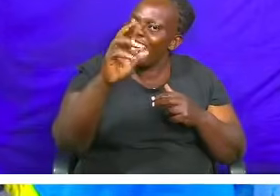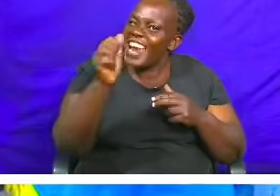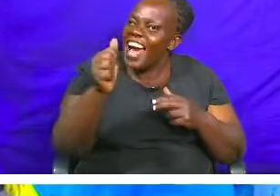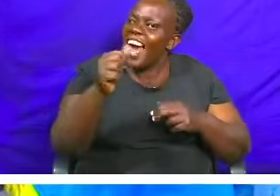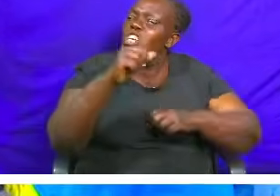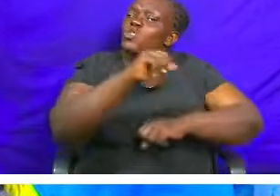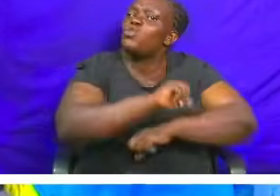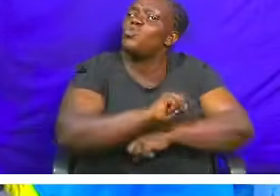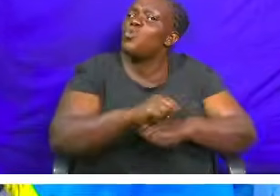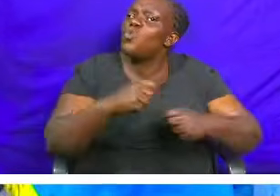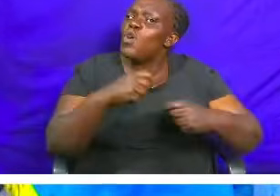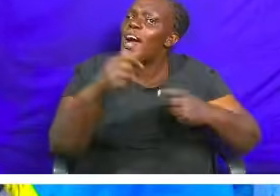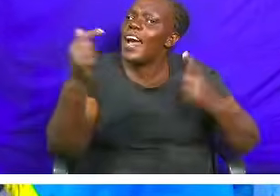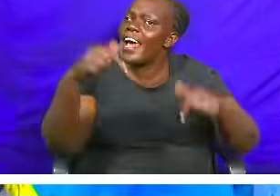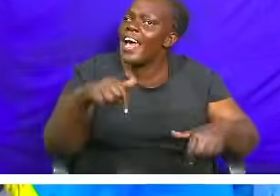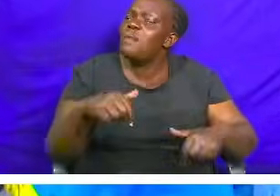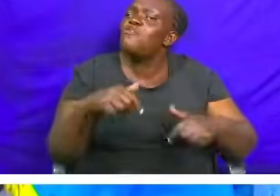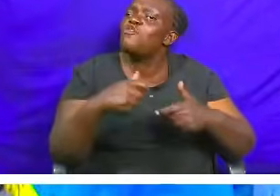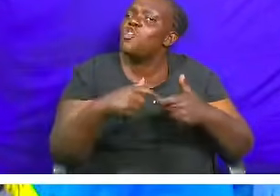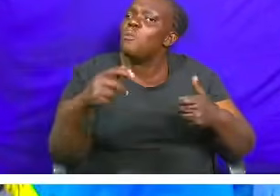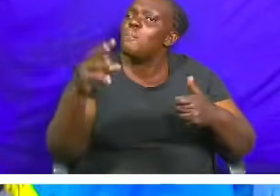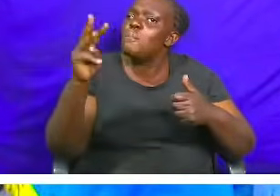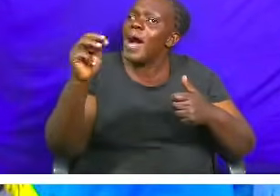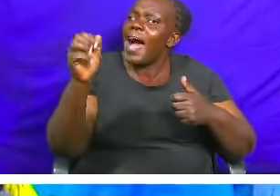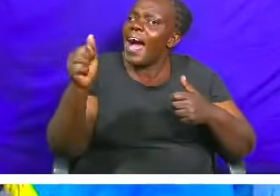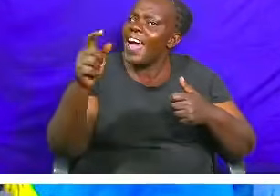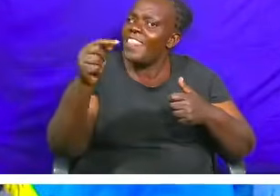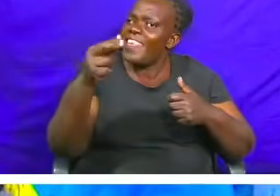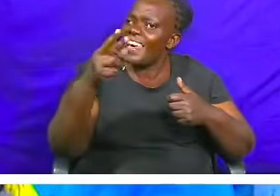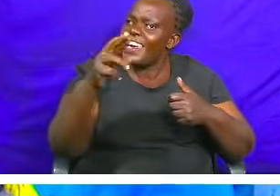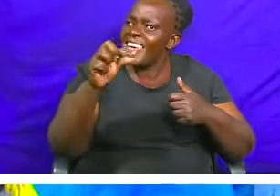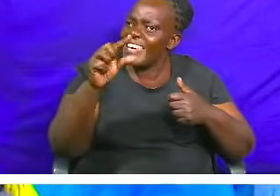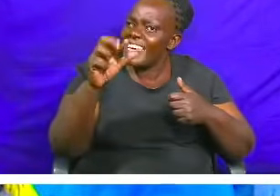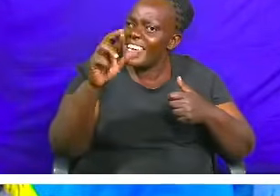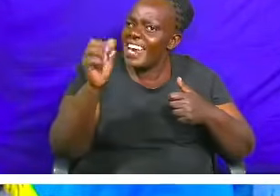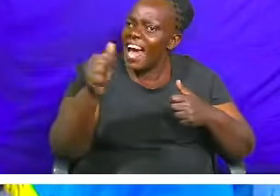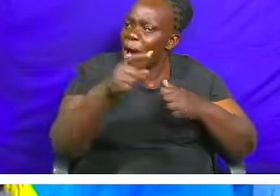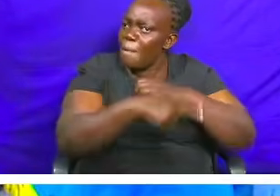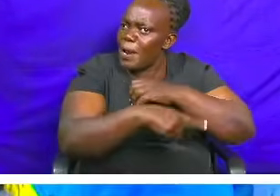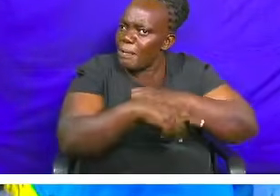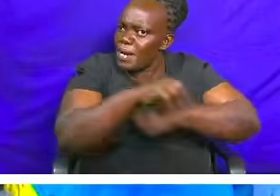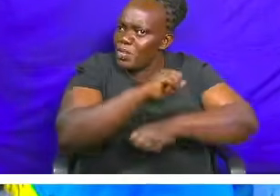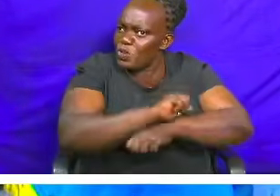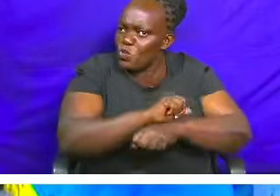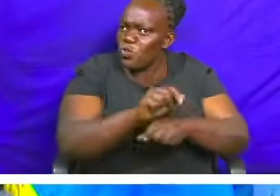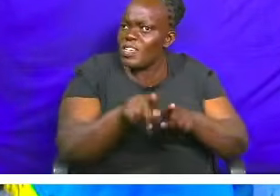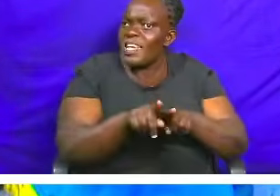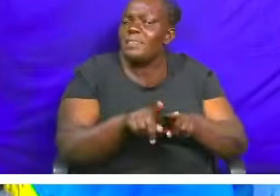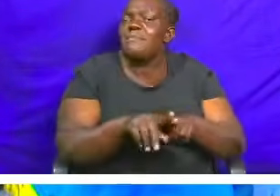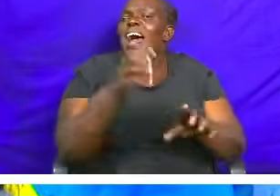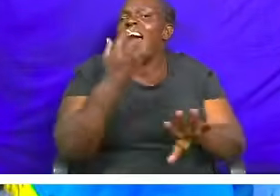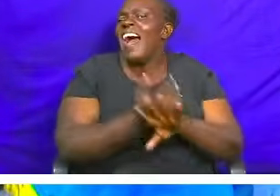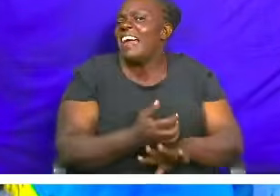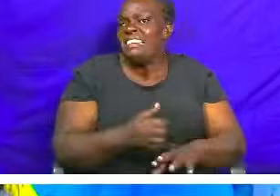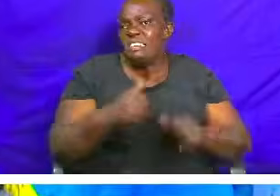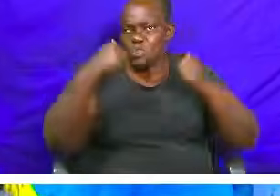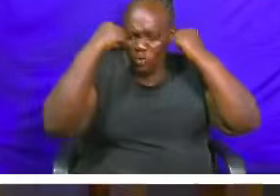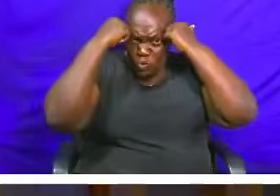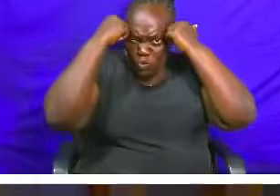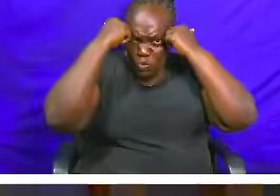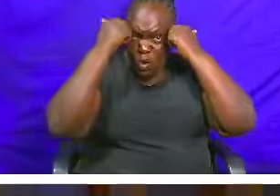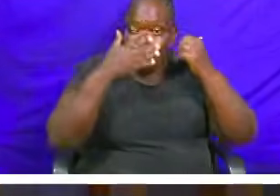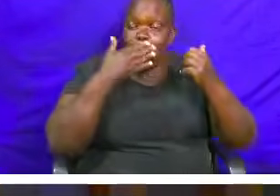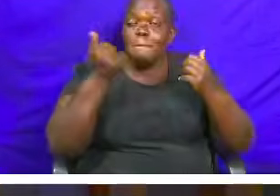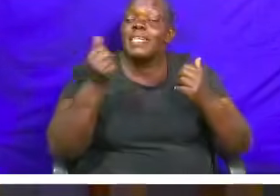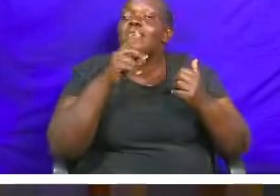Yani you came from Mathingira all the way to EPRA. Yeah, and actually I studied hard, Daktari, because I was the best boy